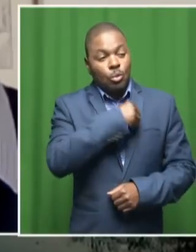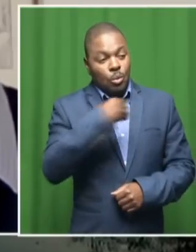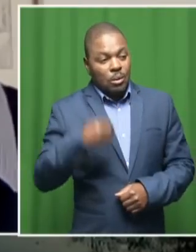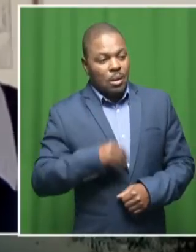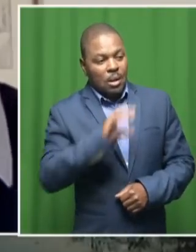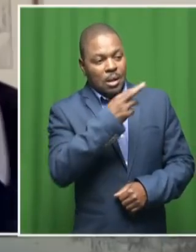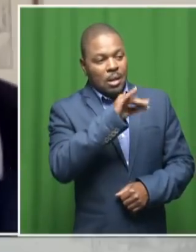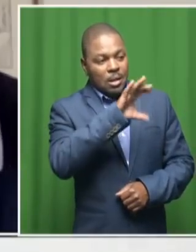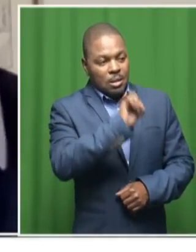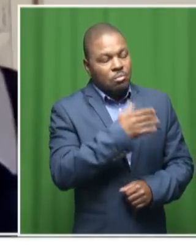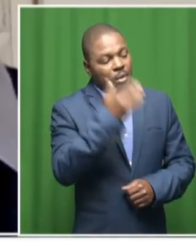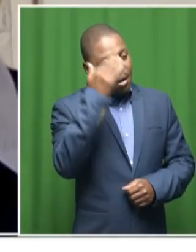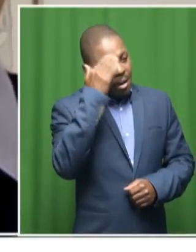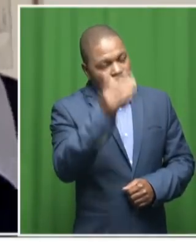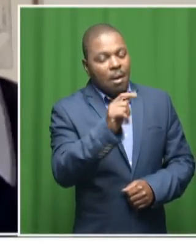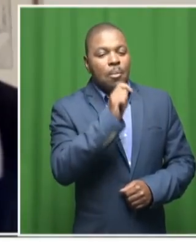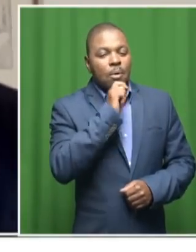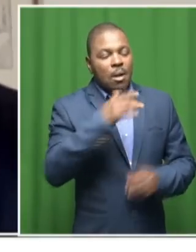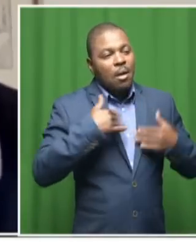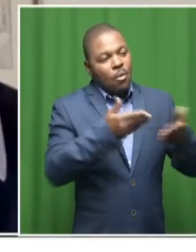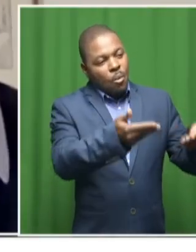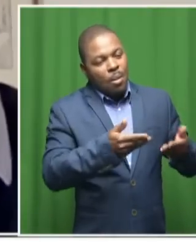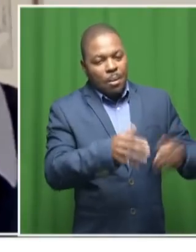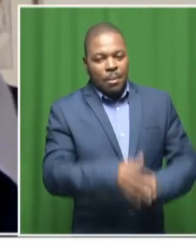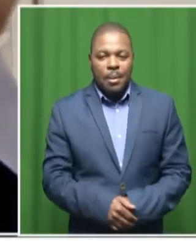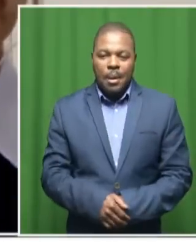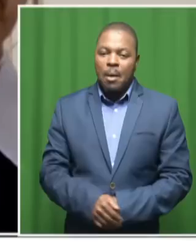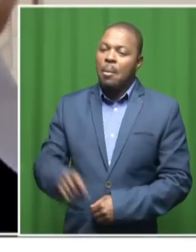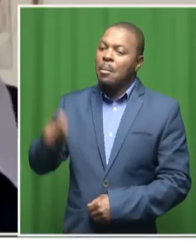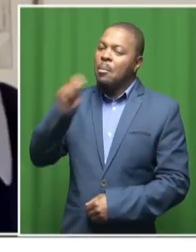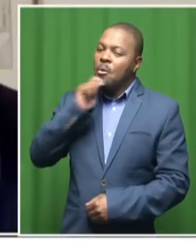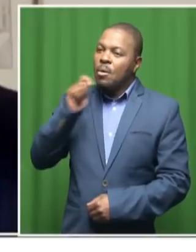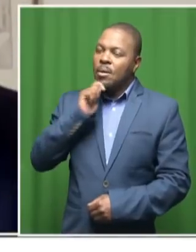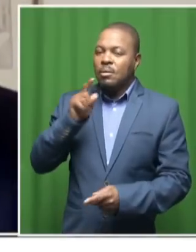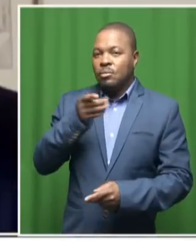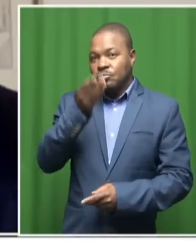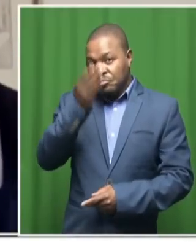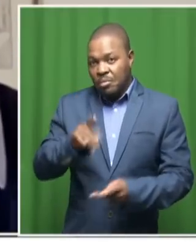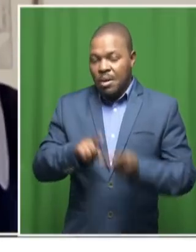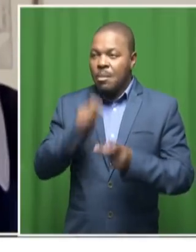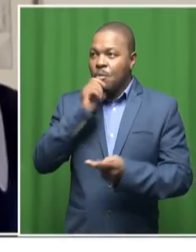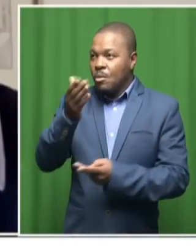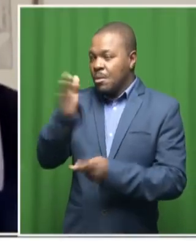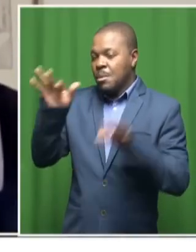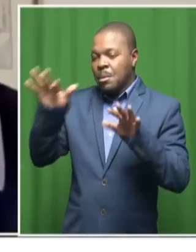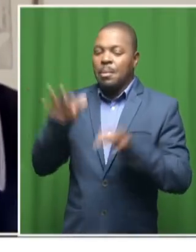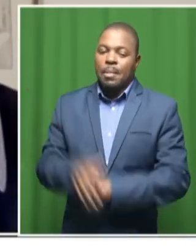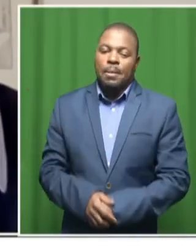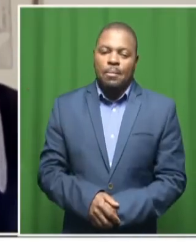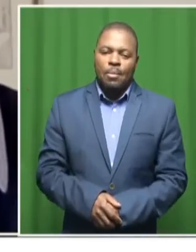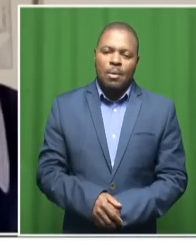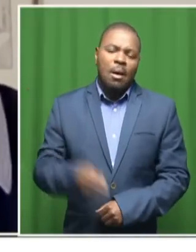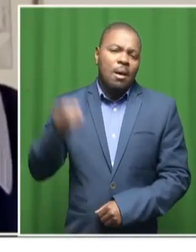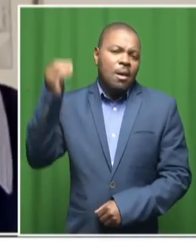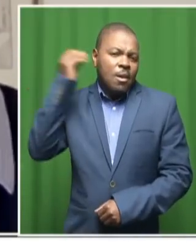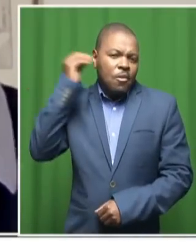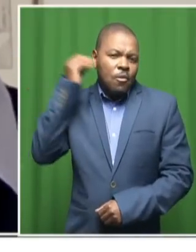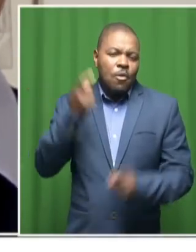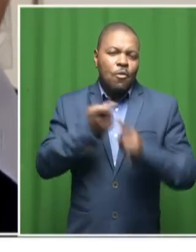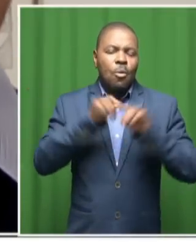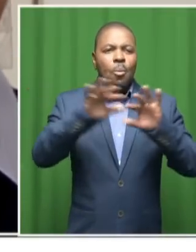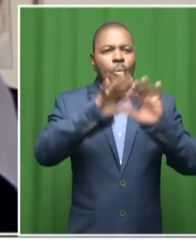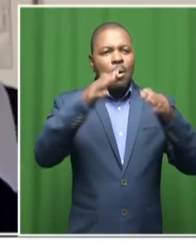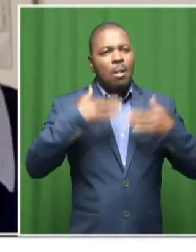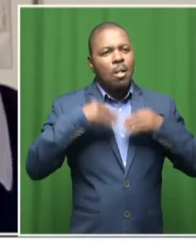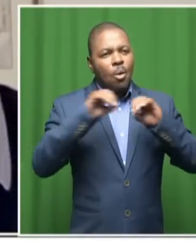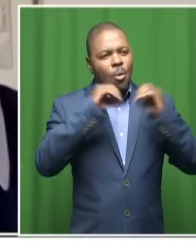much for joining us. Welcome to Morning Live. Morning, Simpiwe, and morning to the viewers. Now, what information are you receiving from the World Health